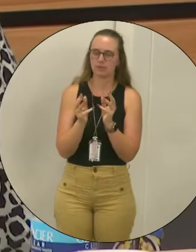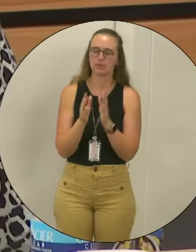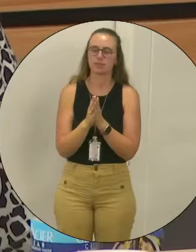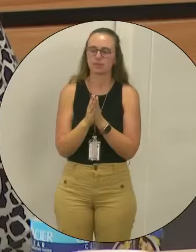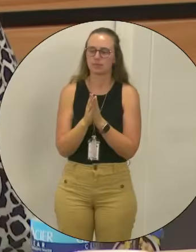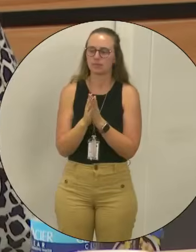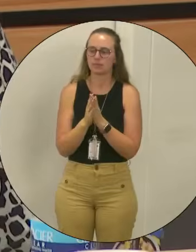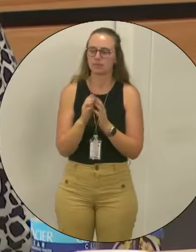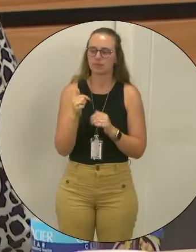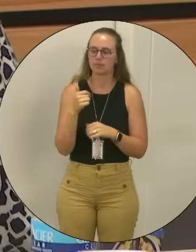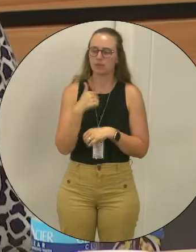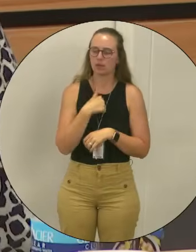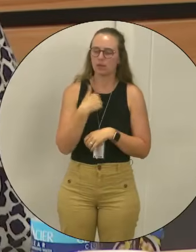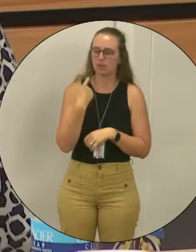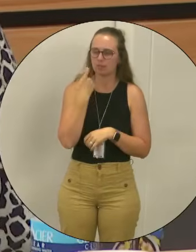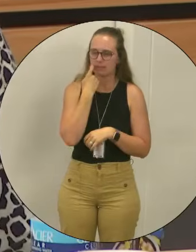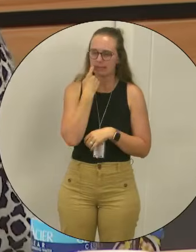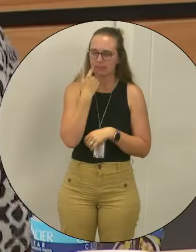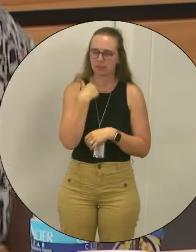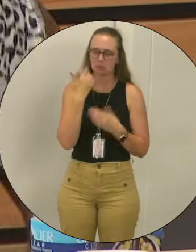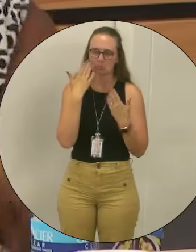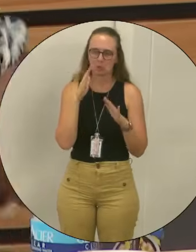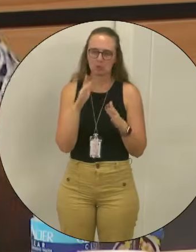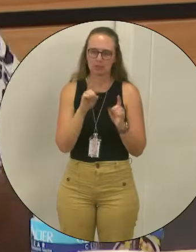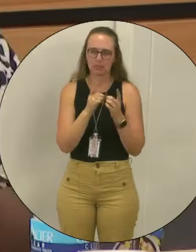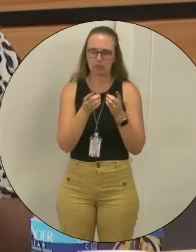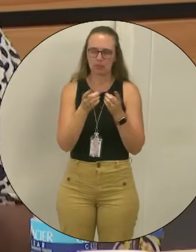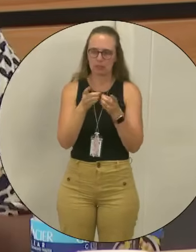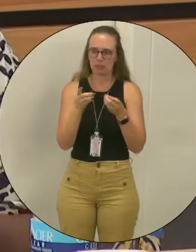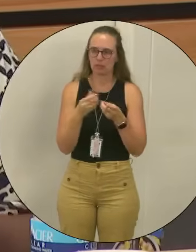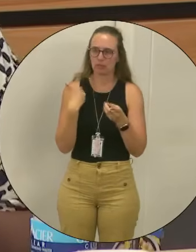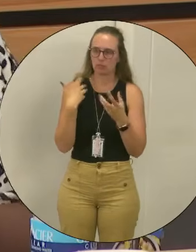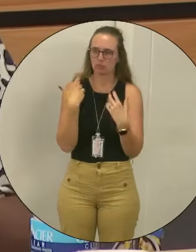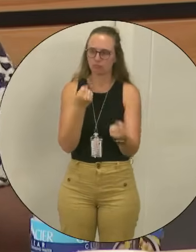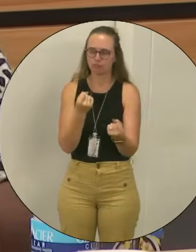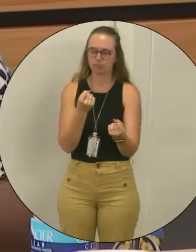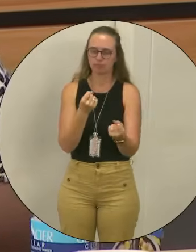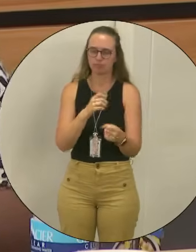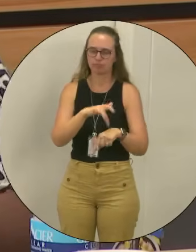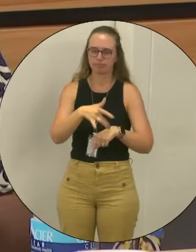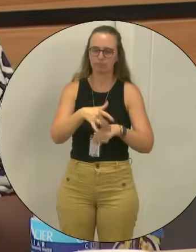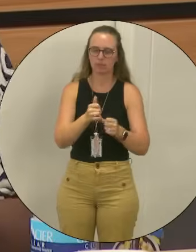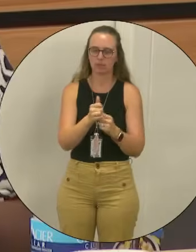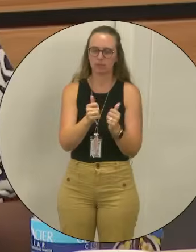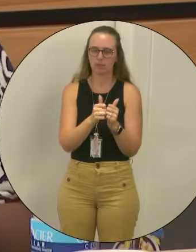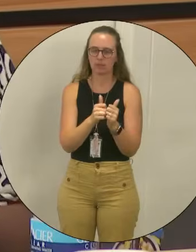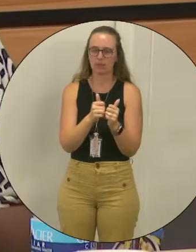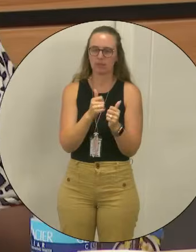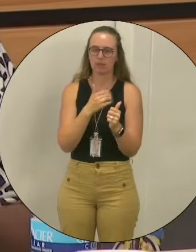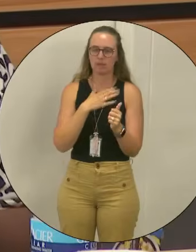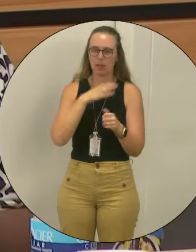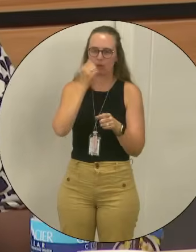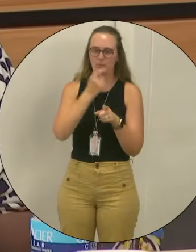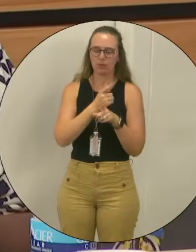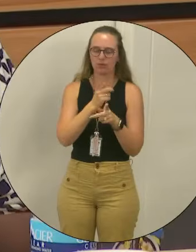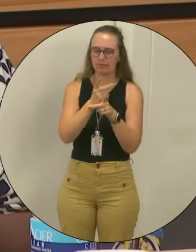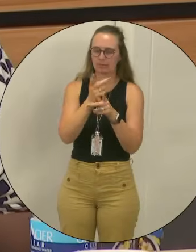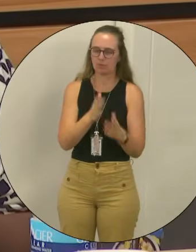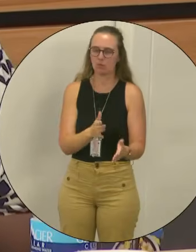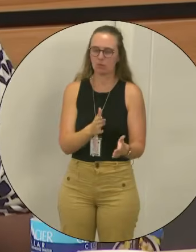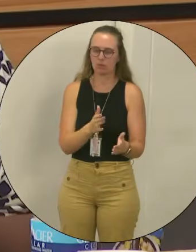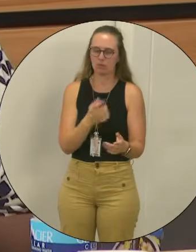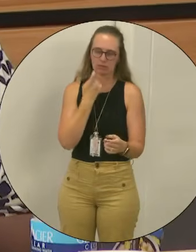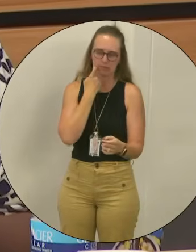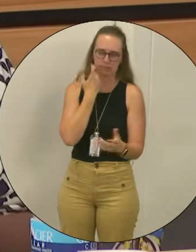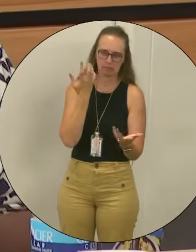been recently, and I don't know that the district has had a strong presence with my brother's keeper as of